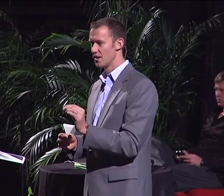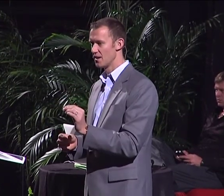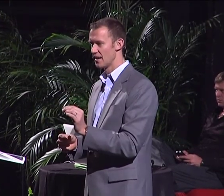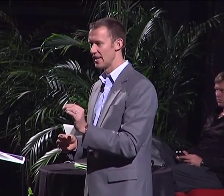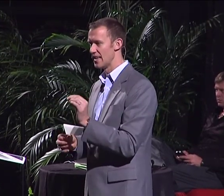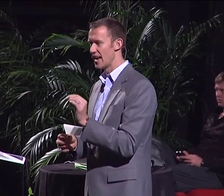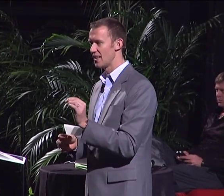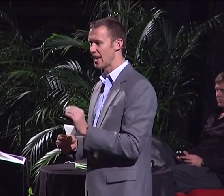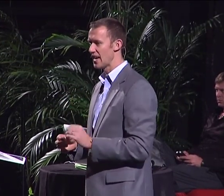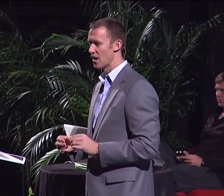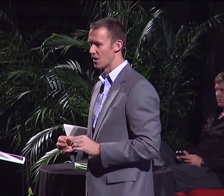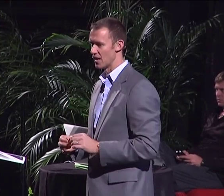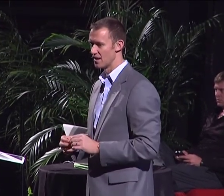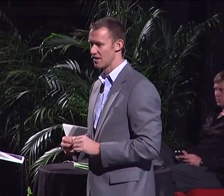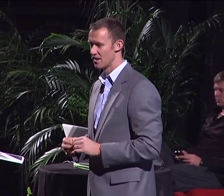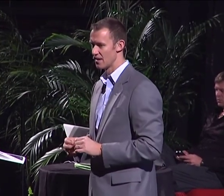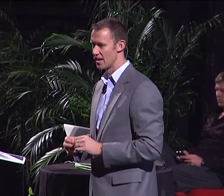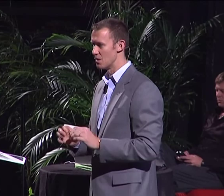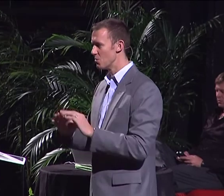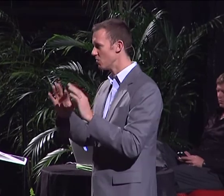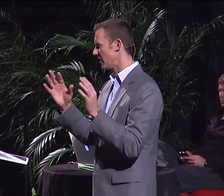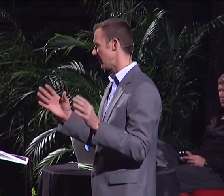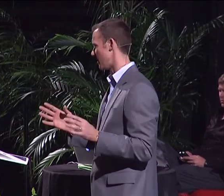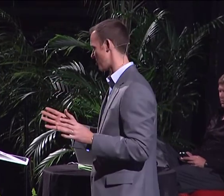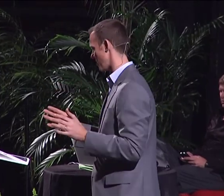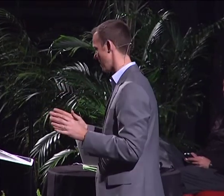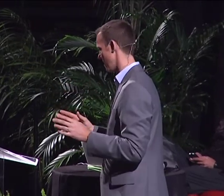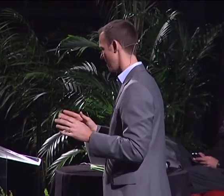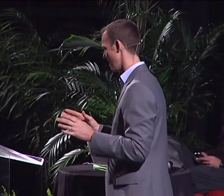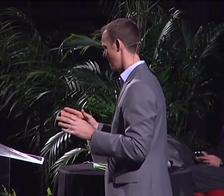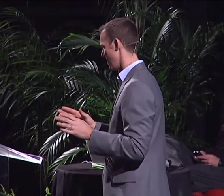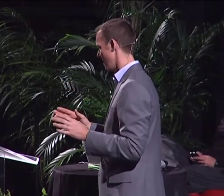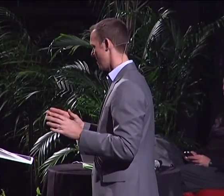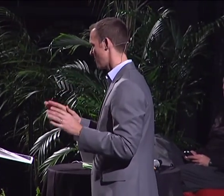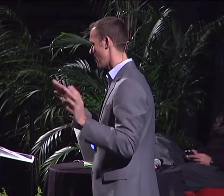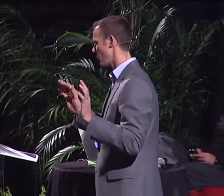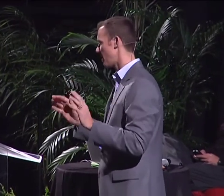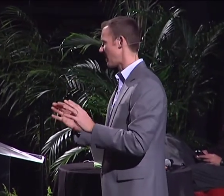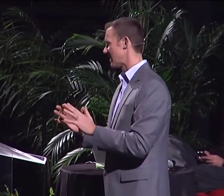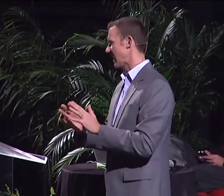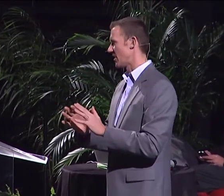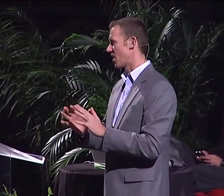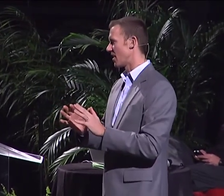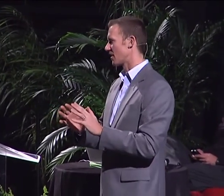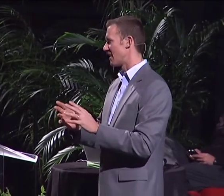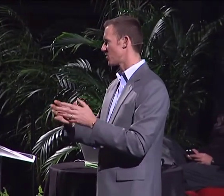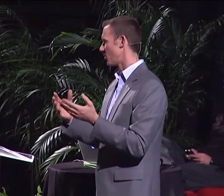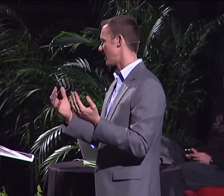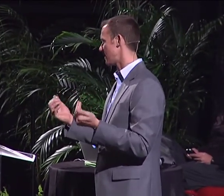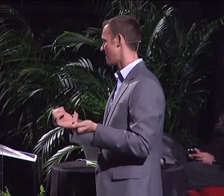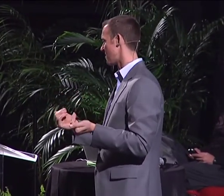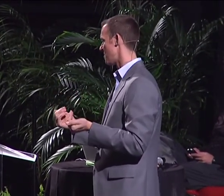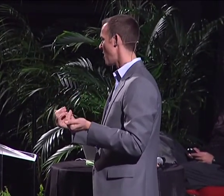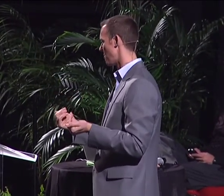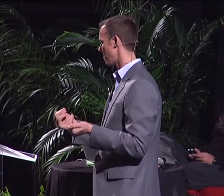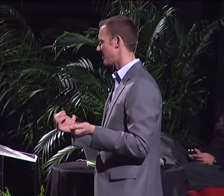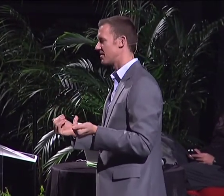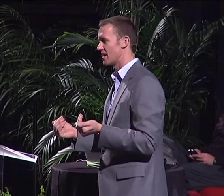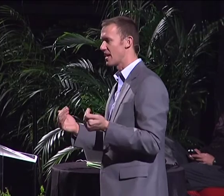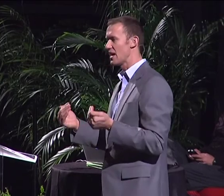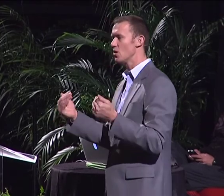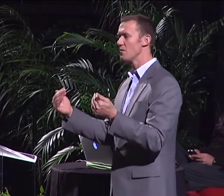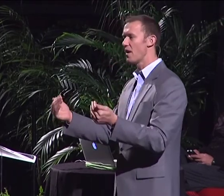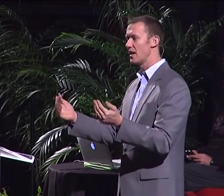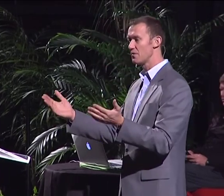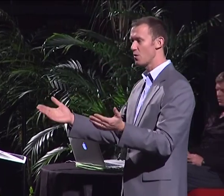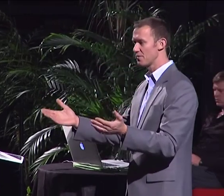higher in the LA area in the movie industry. So everyone that has an 80 or higher Clout score gets this note that